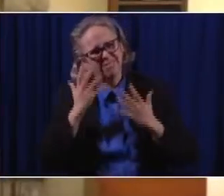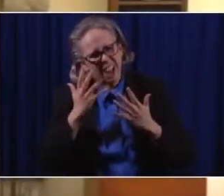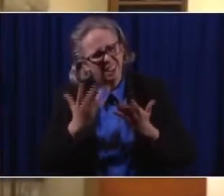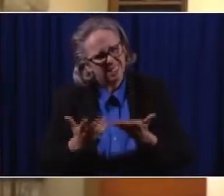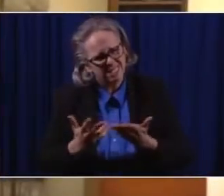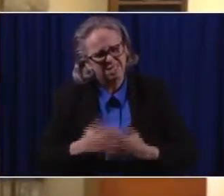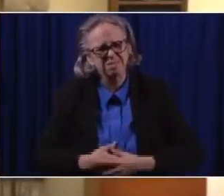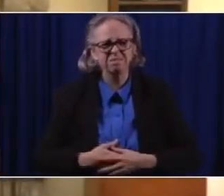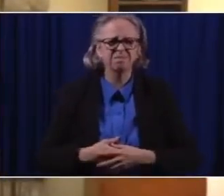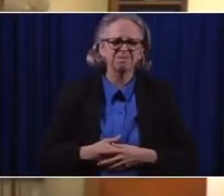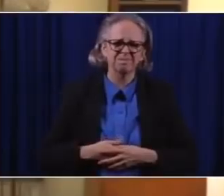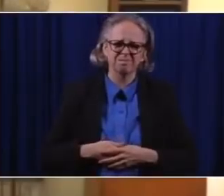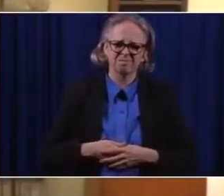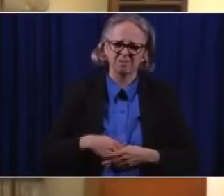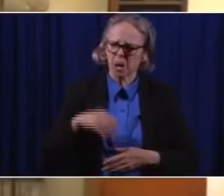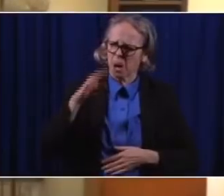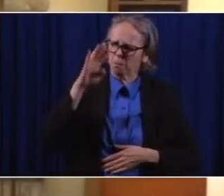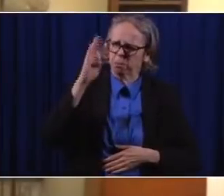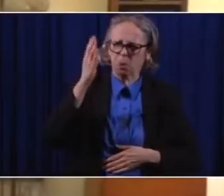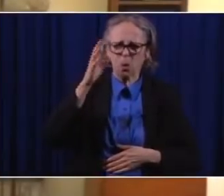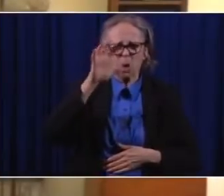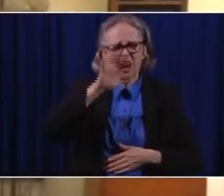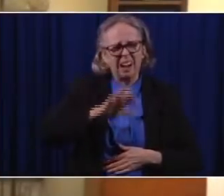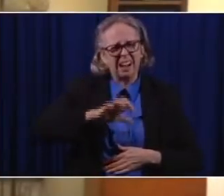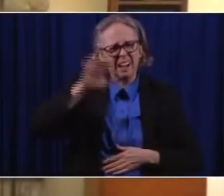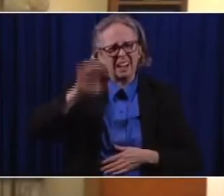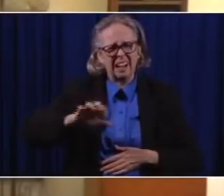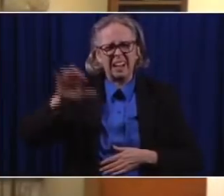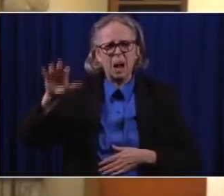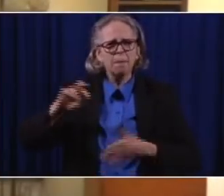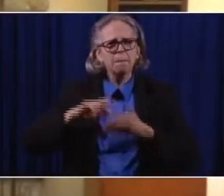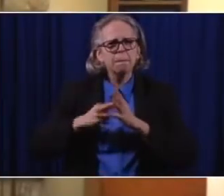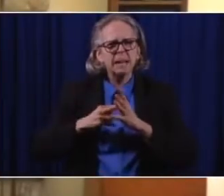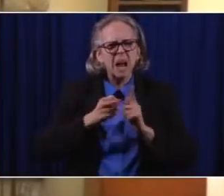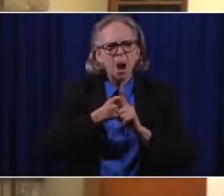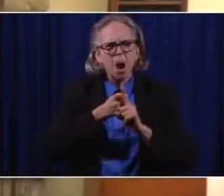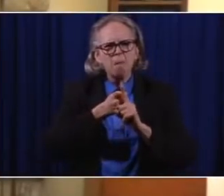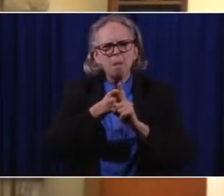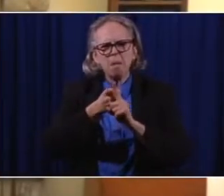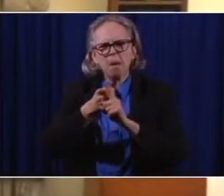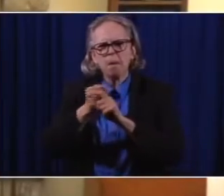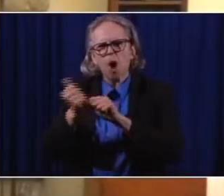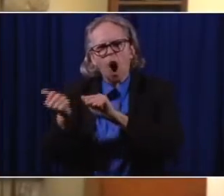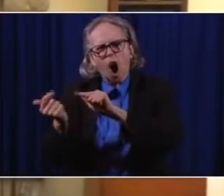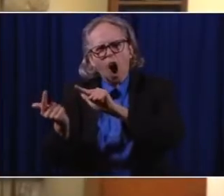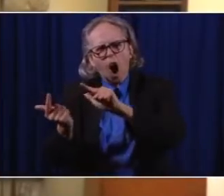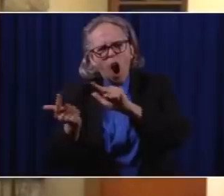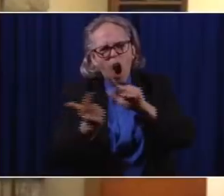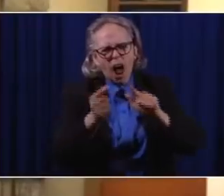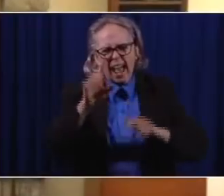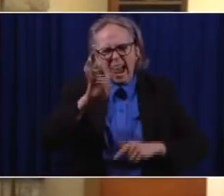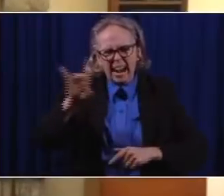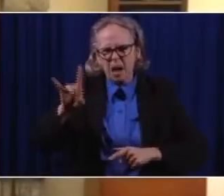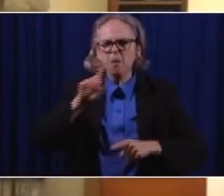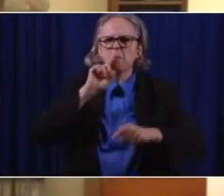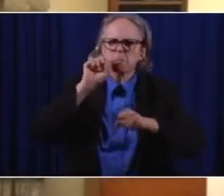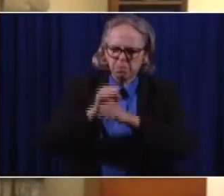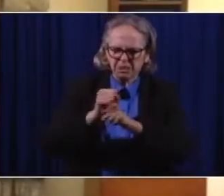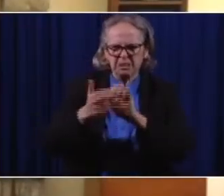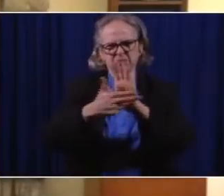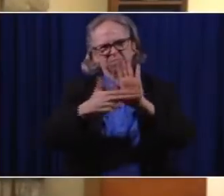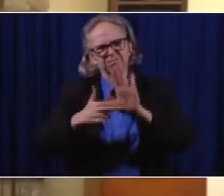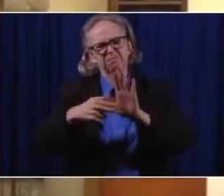is the color blue, every single county in Ohio now, every single county is a high incidence county. And if you go